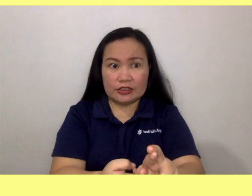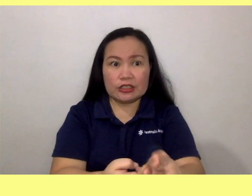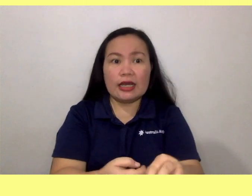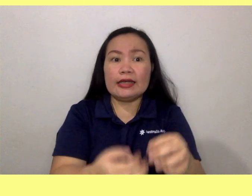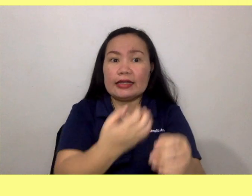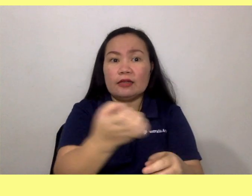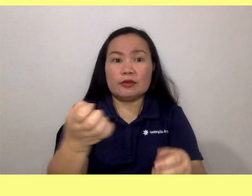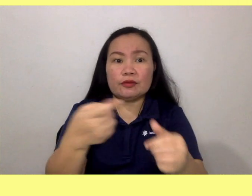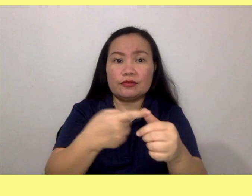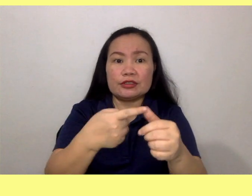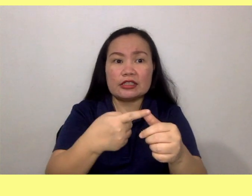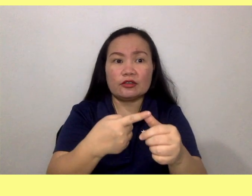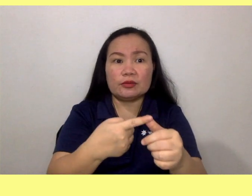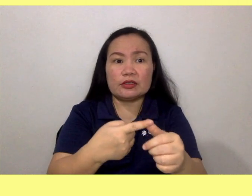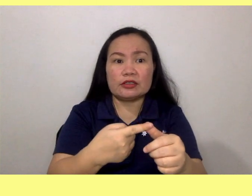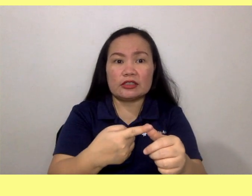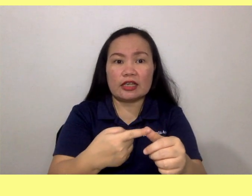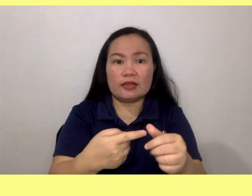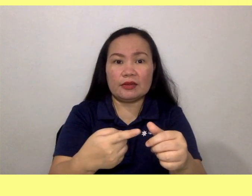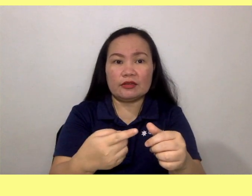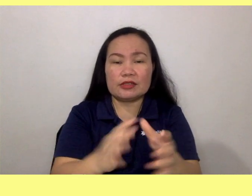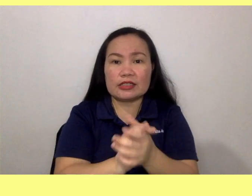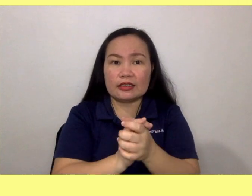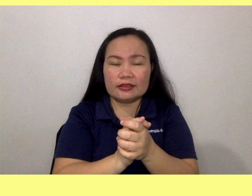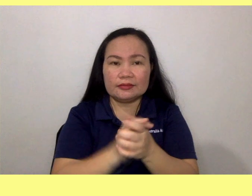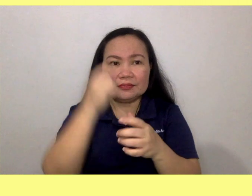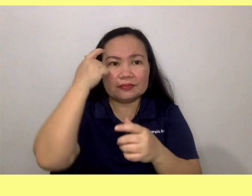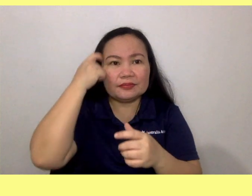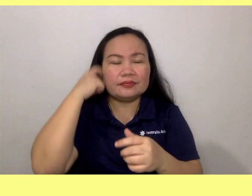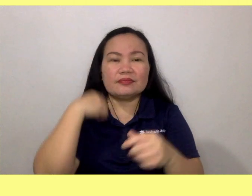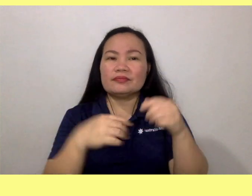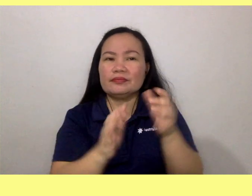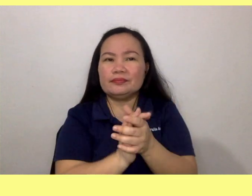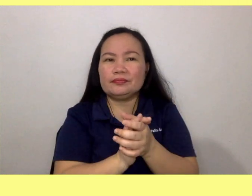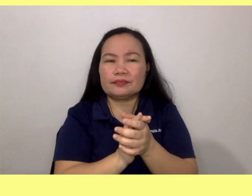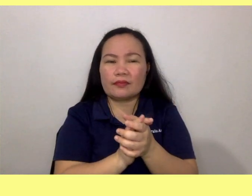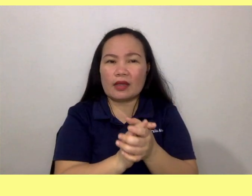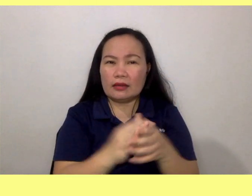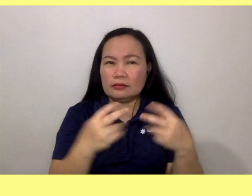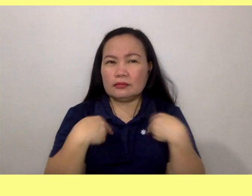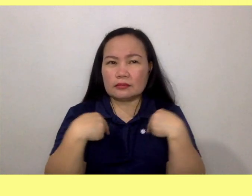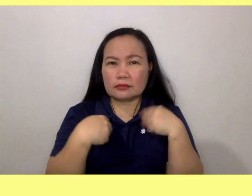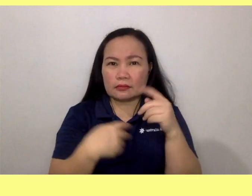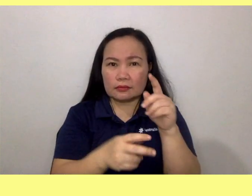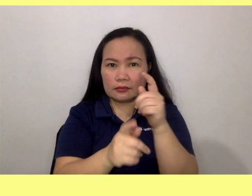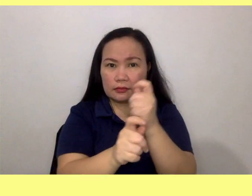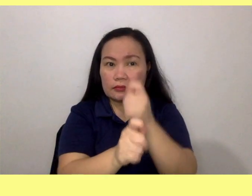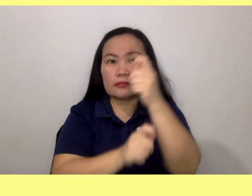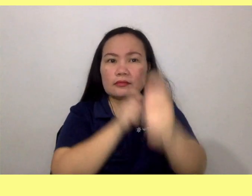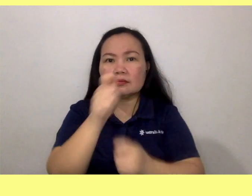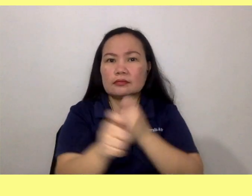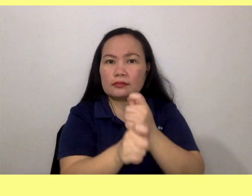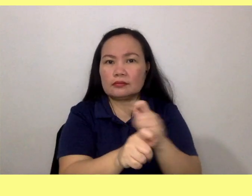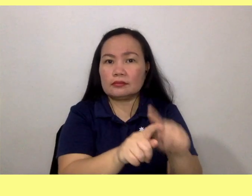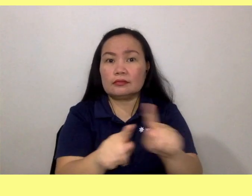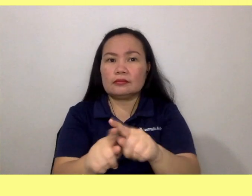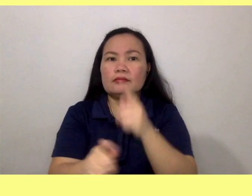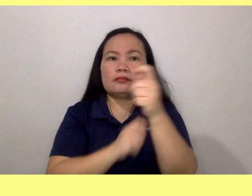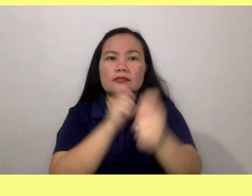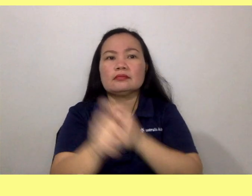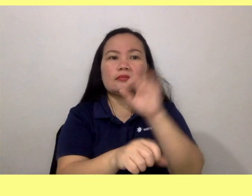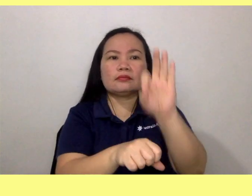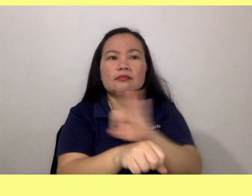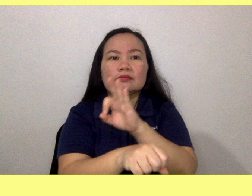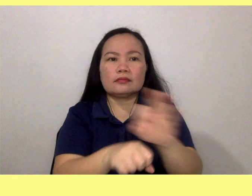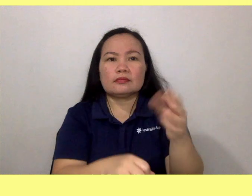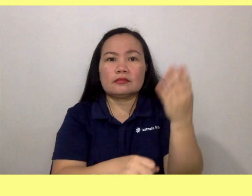call a function. Now, let's go deeper. Okay, so we have here types of functions.